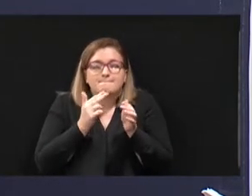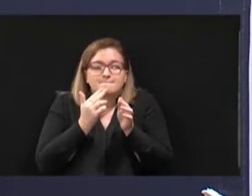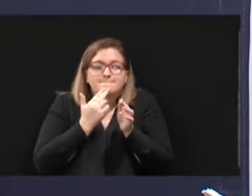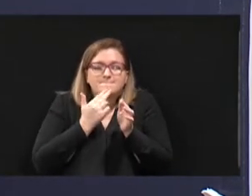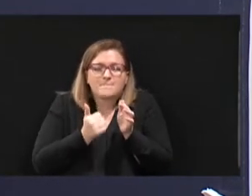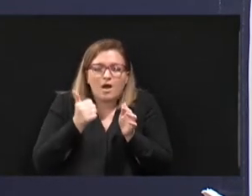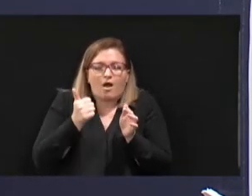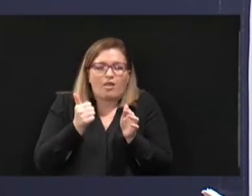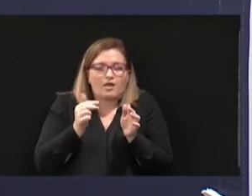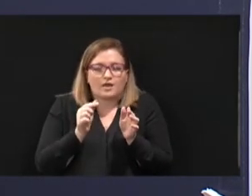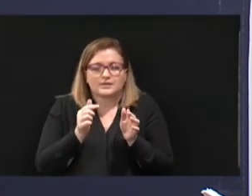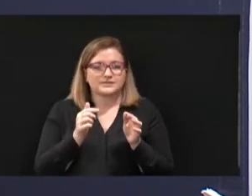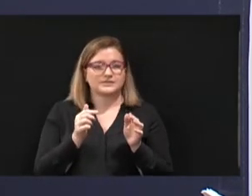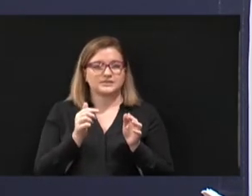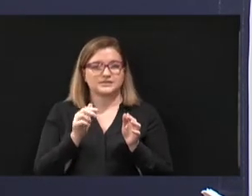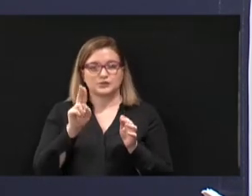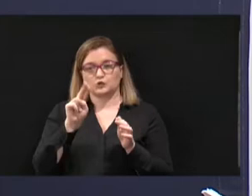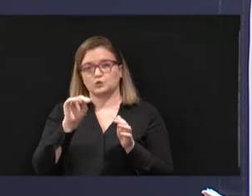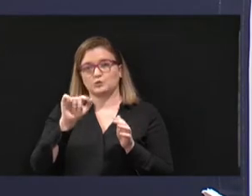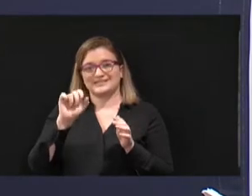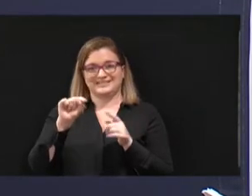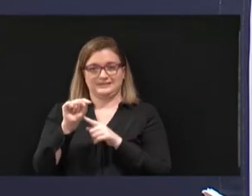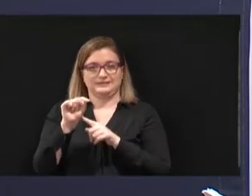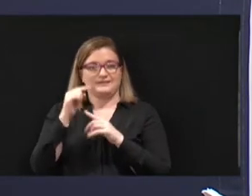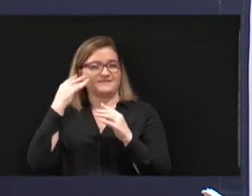eyes closed.